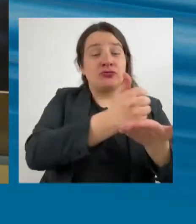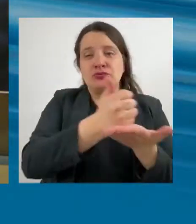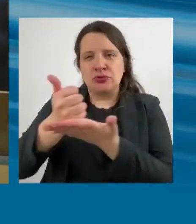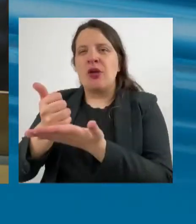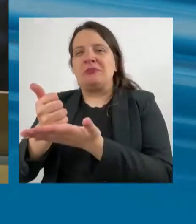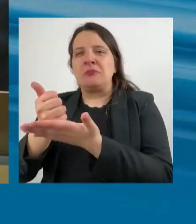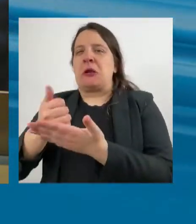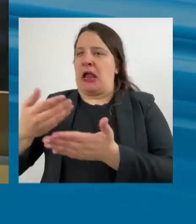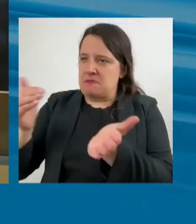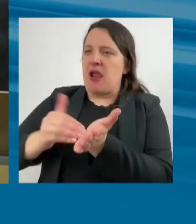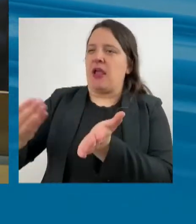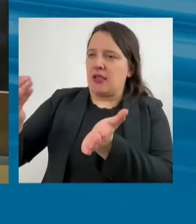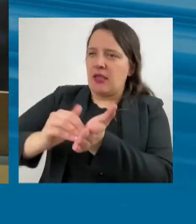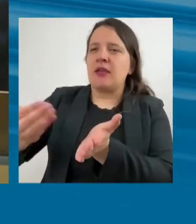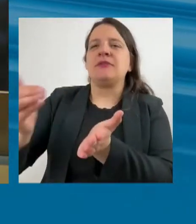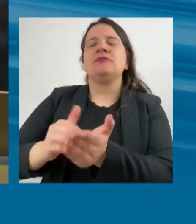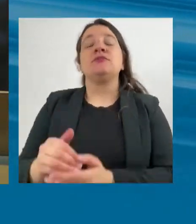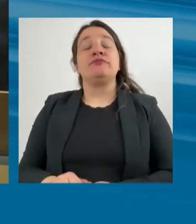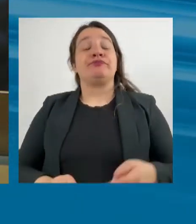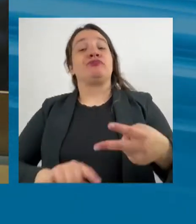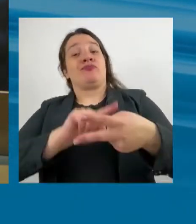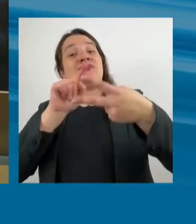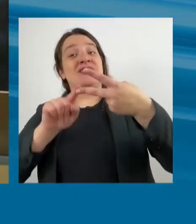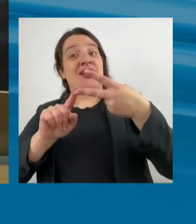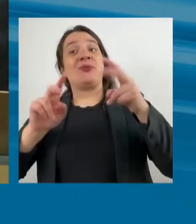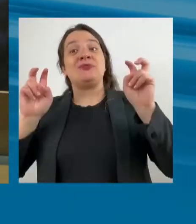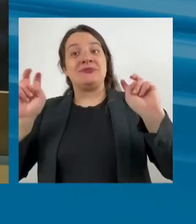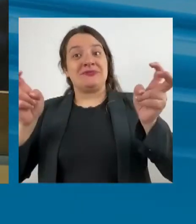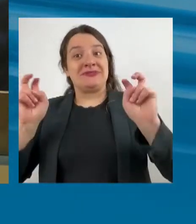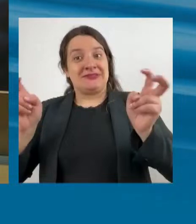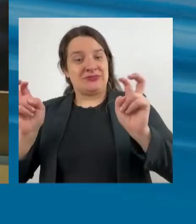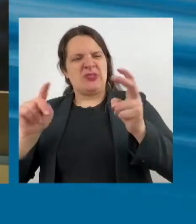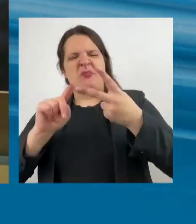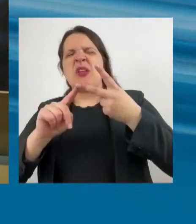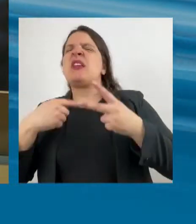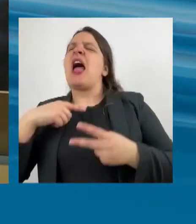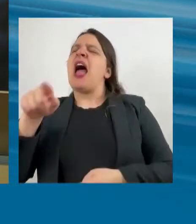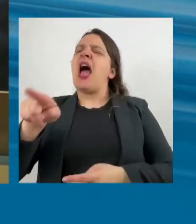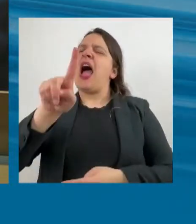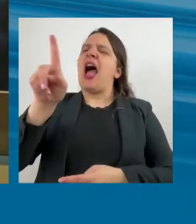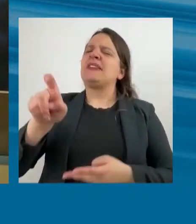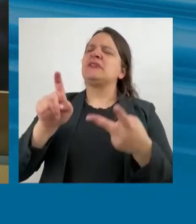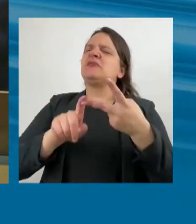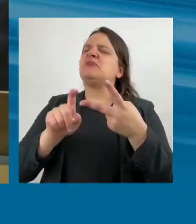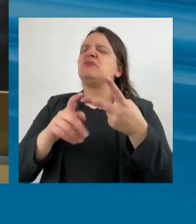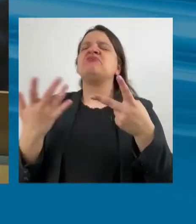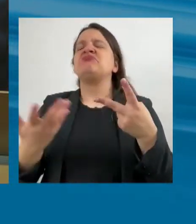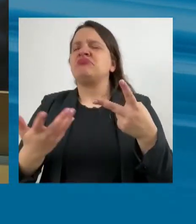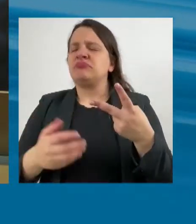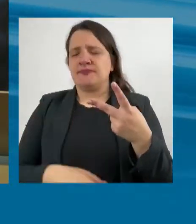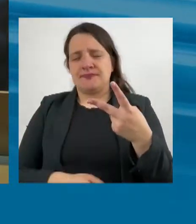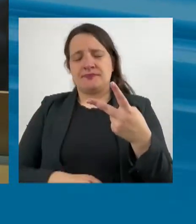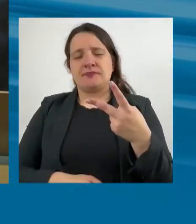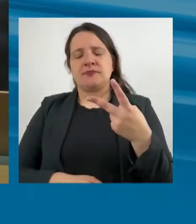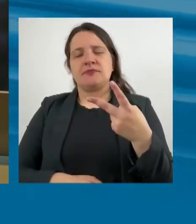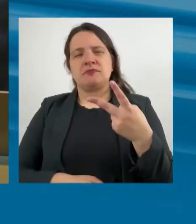may continue and is deepened. Regarding the second question, which